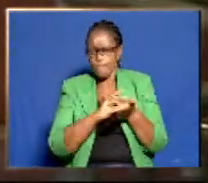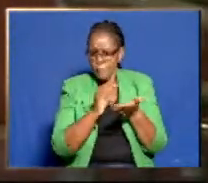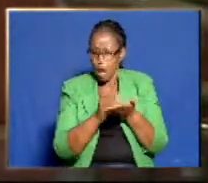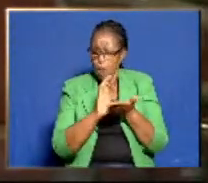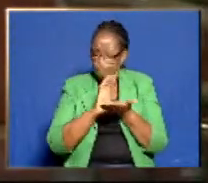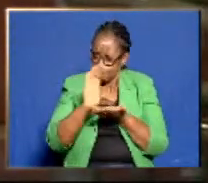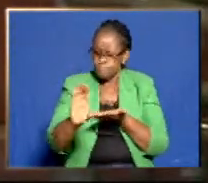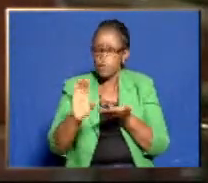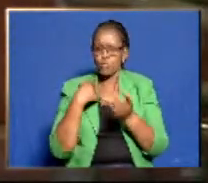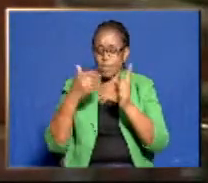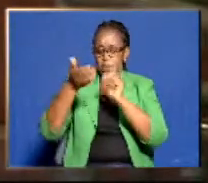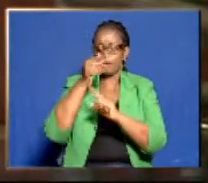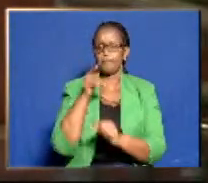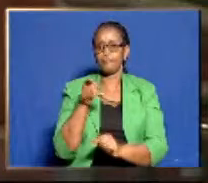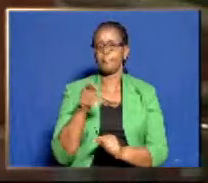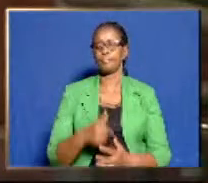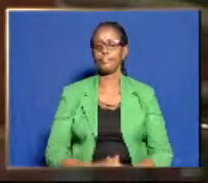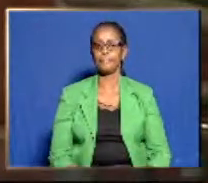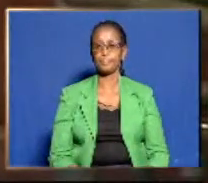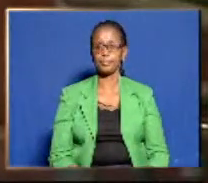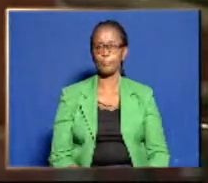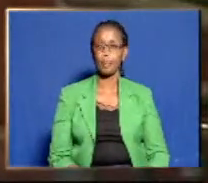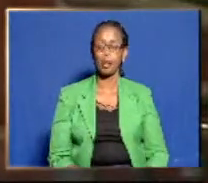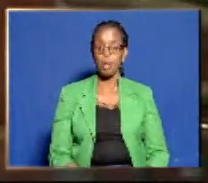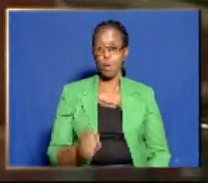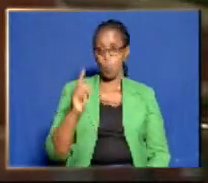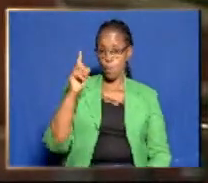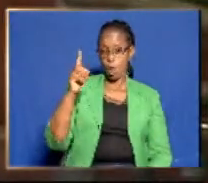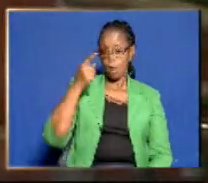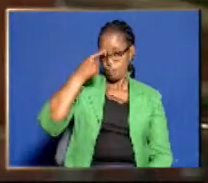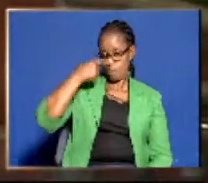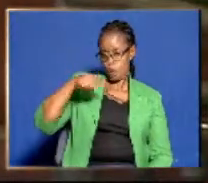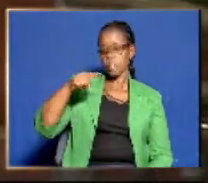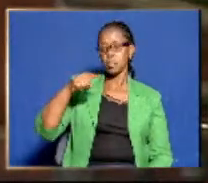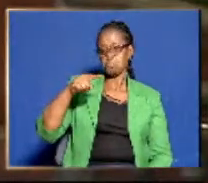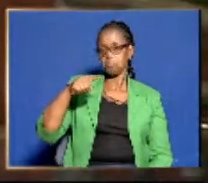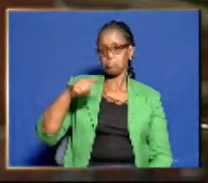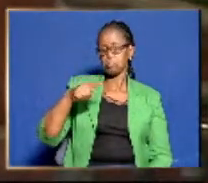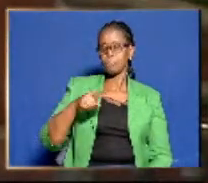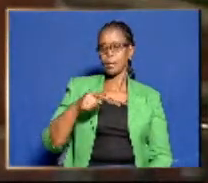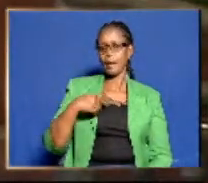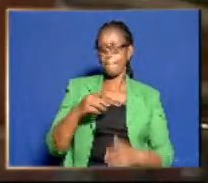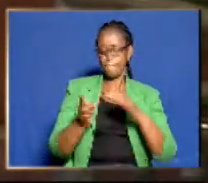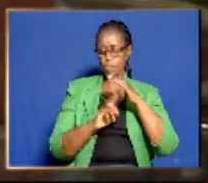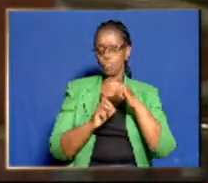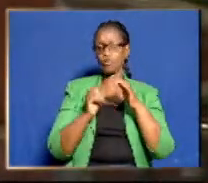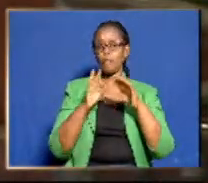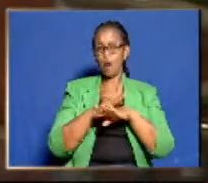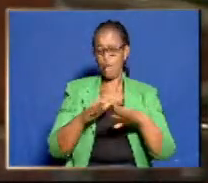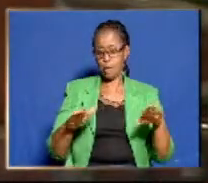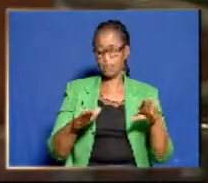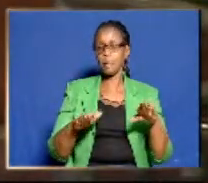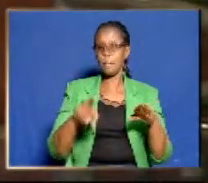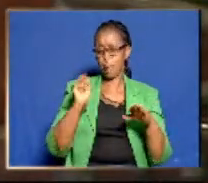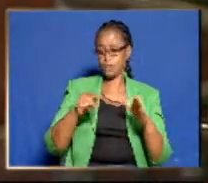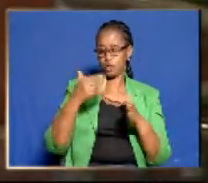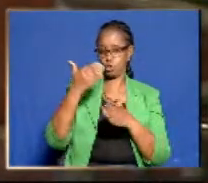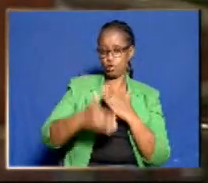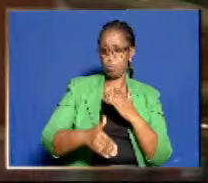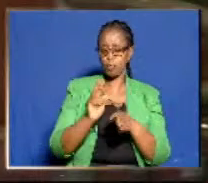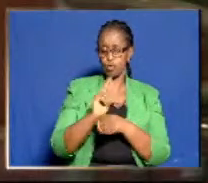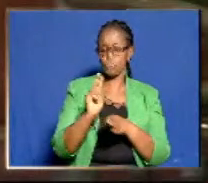with regard to recommendations, one of the policy recommendations is that the Ministry of Lands and Physical Planning should stop usage of